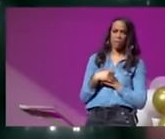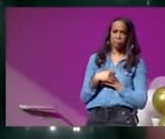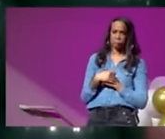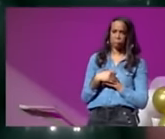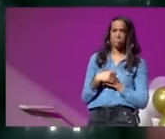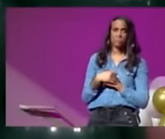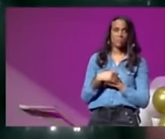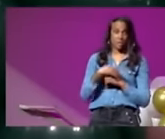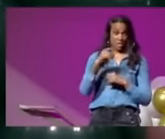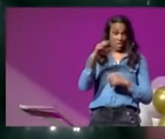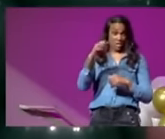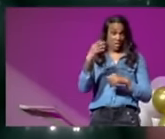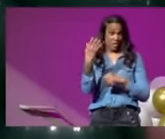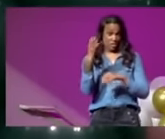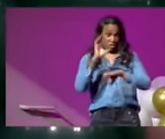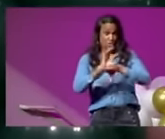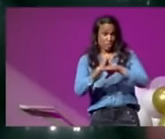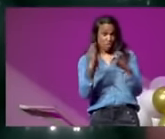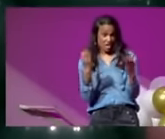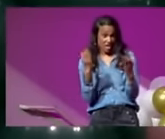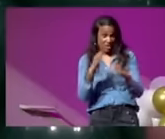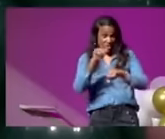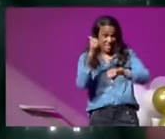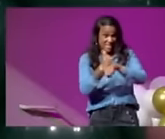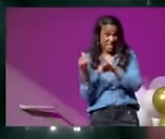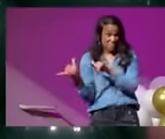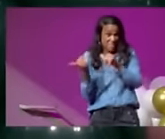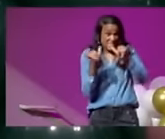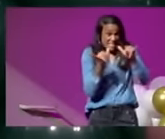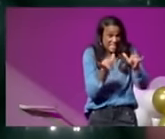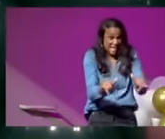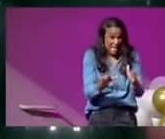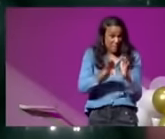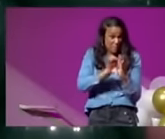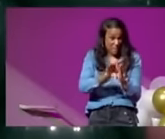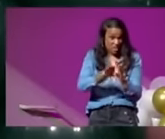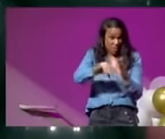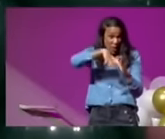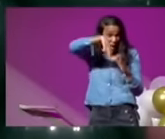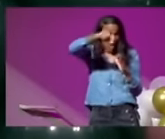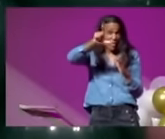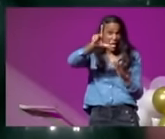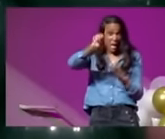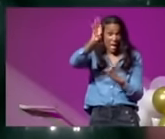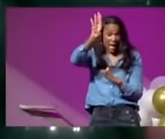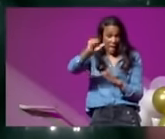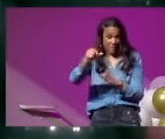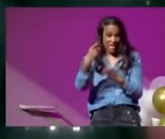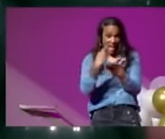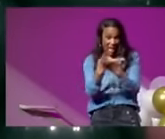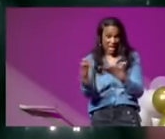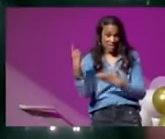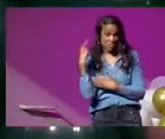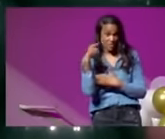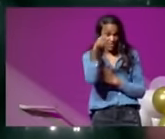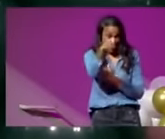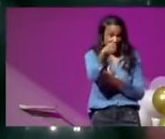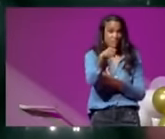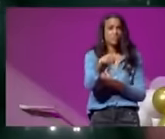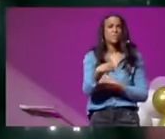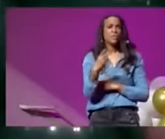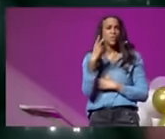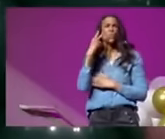worship facility, because it speaks of the contradictions of the fact that even though we